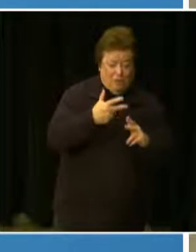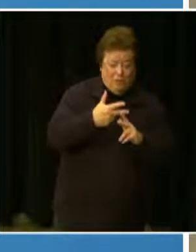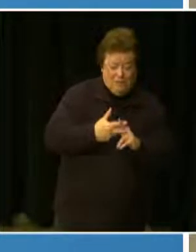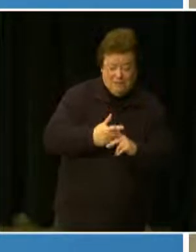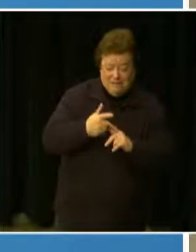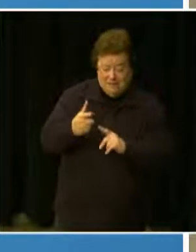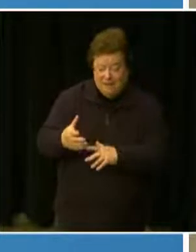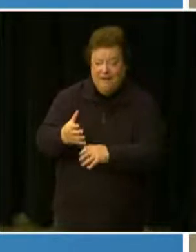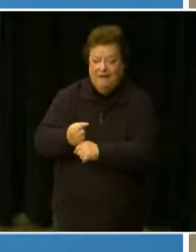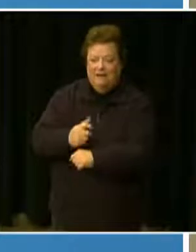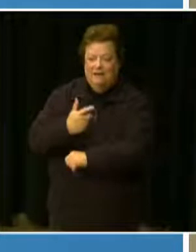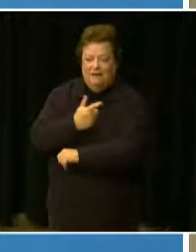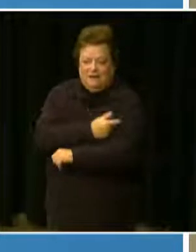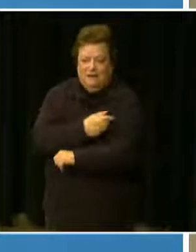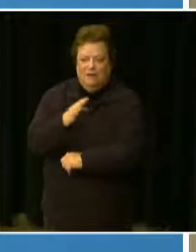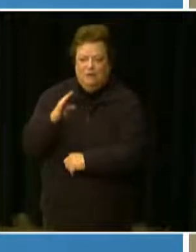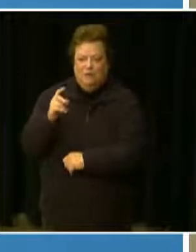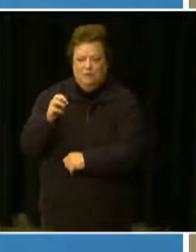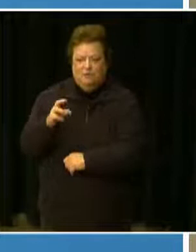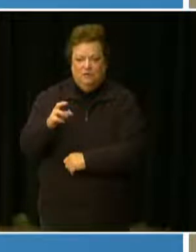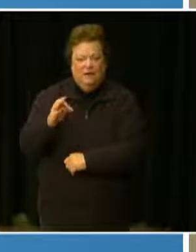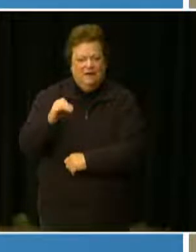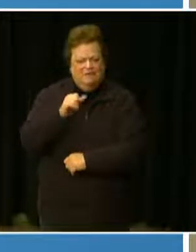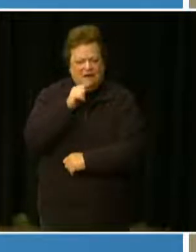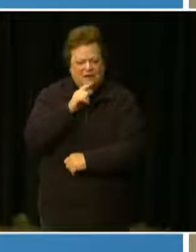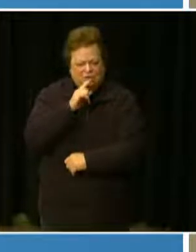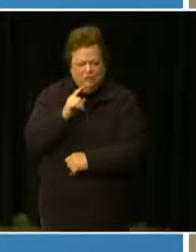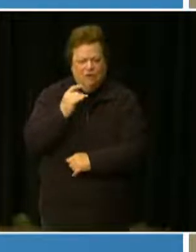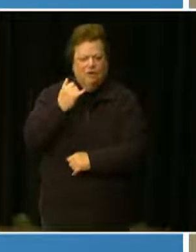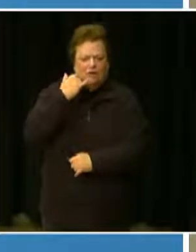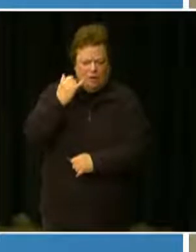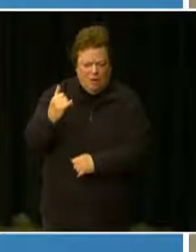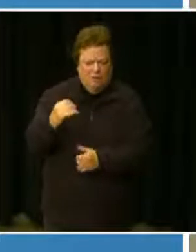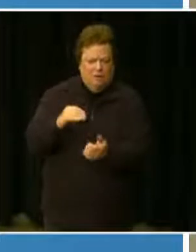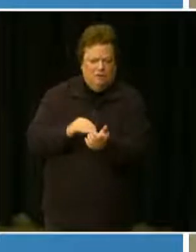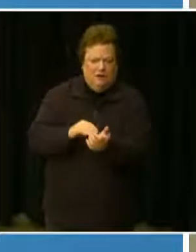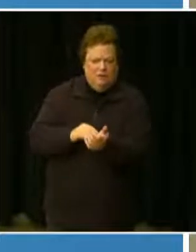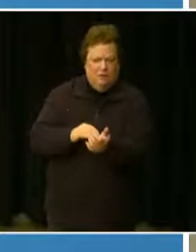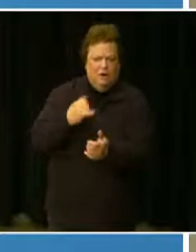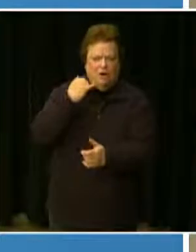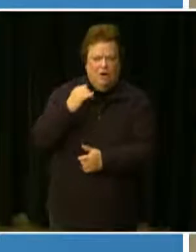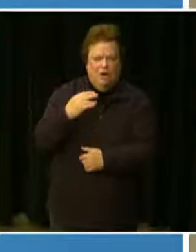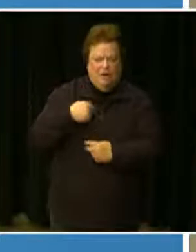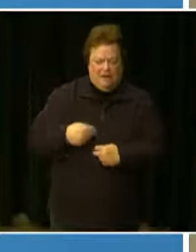if you're due for a booster, contact your physician or call the health department at